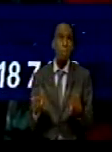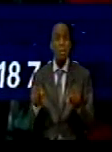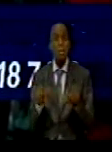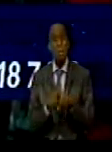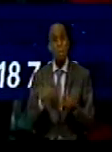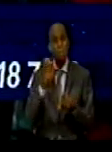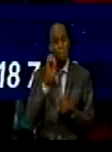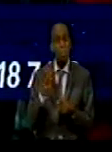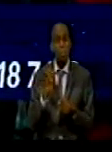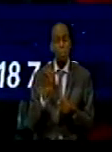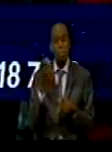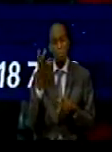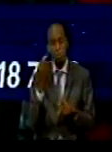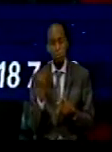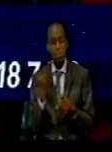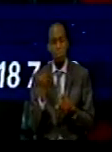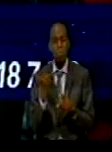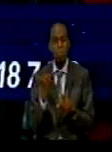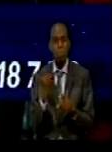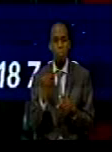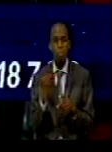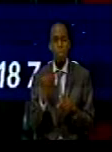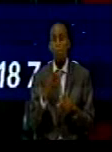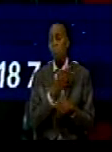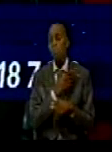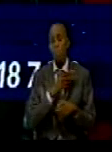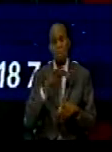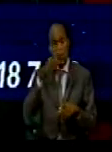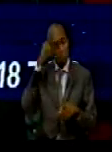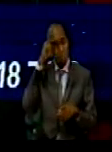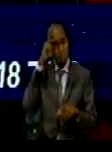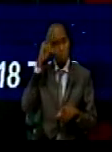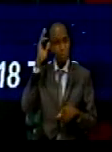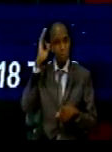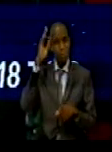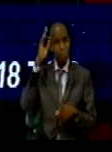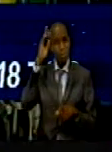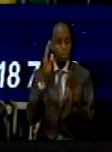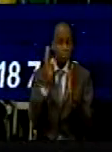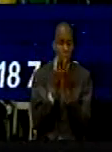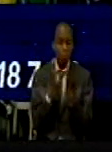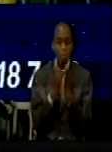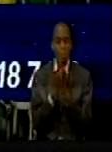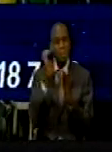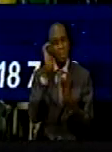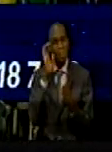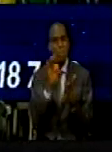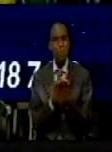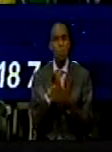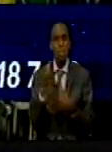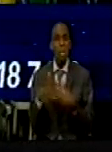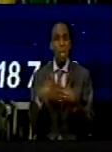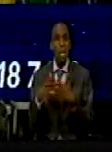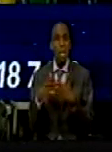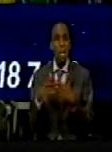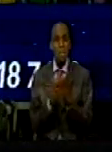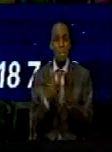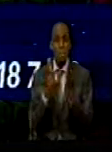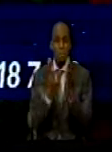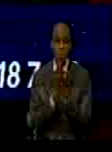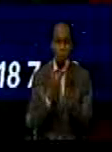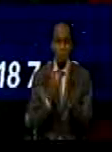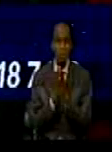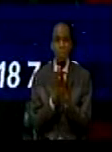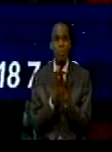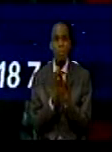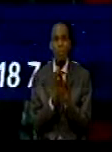breaking bone, I command you to join each other and be healed in Jesus' name. Praise the living God. So after that prayer, I carried the cross,